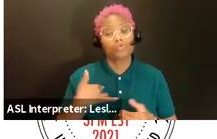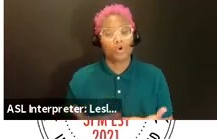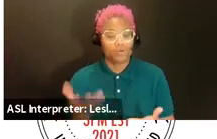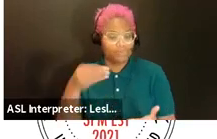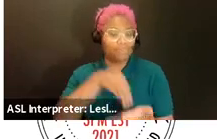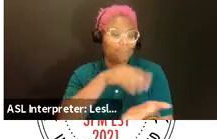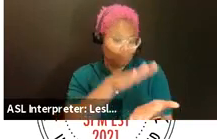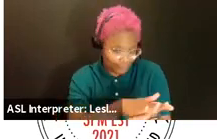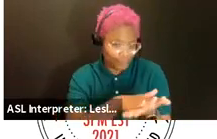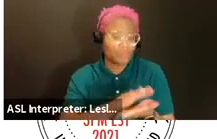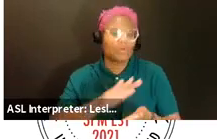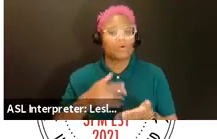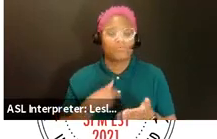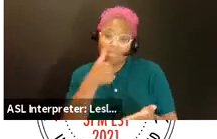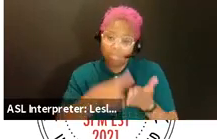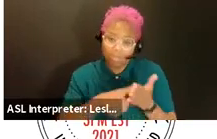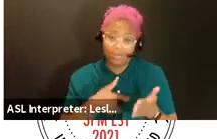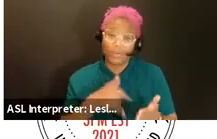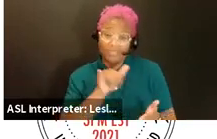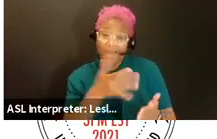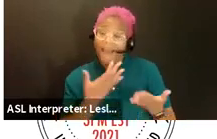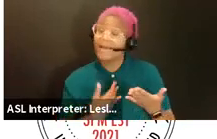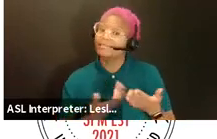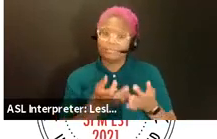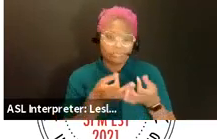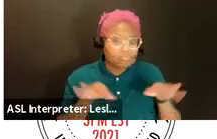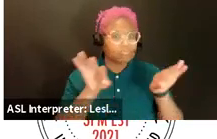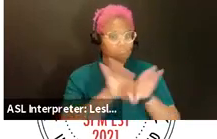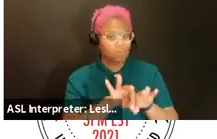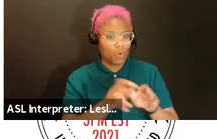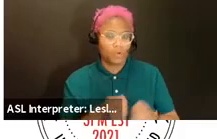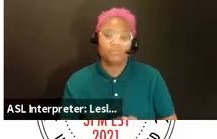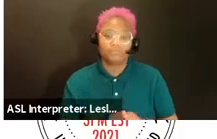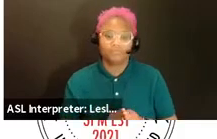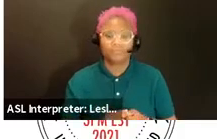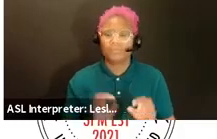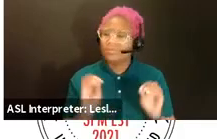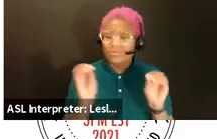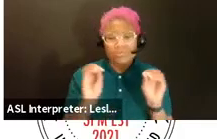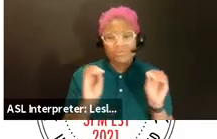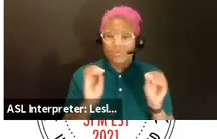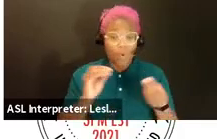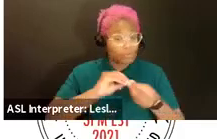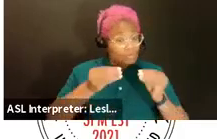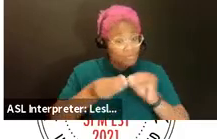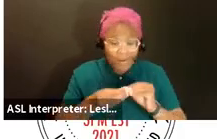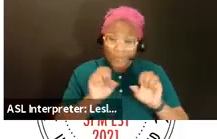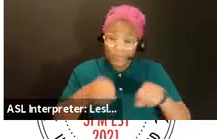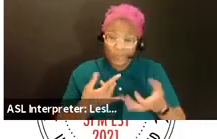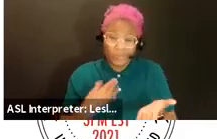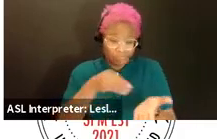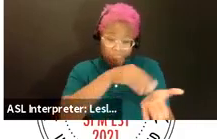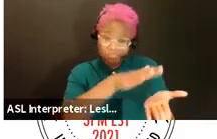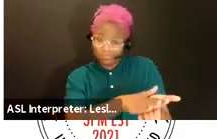So that's really the key to it. And what we are seeing is there is no specific number of, like,